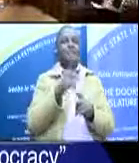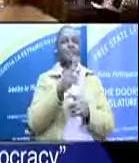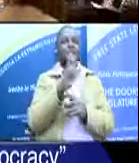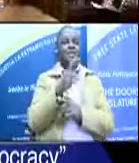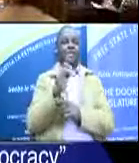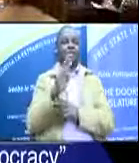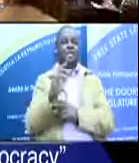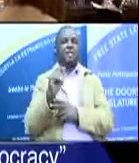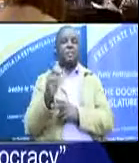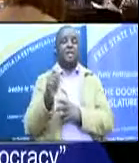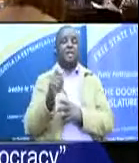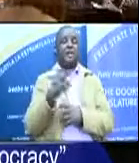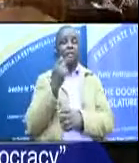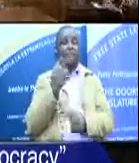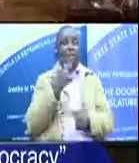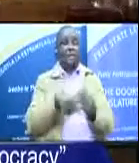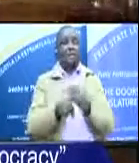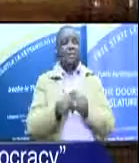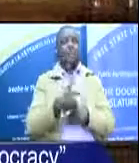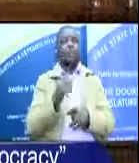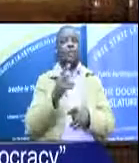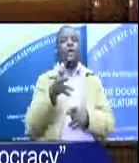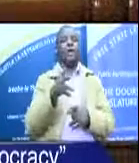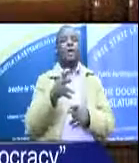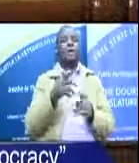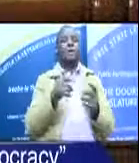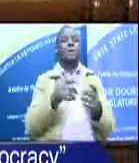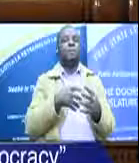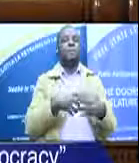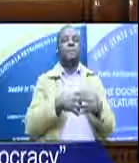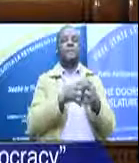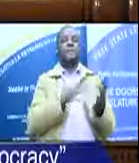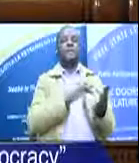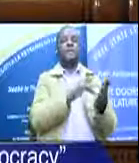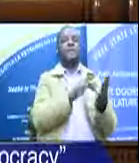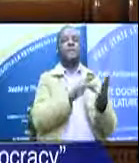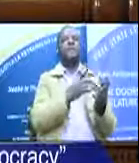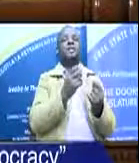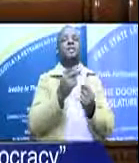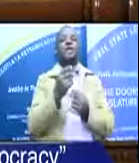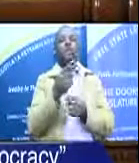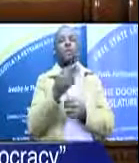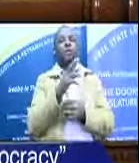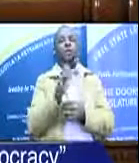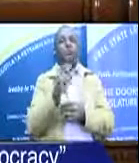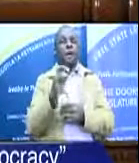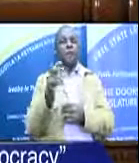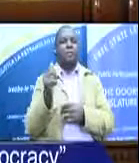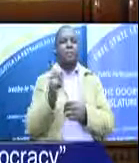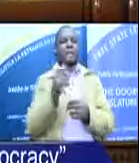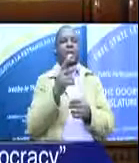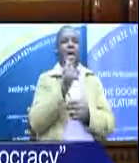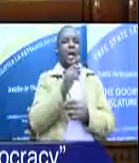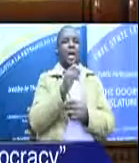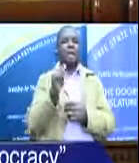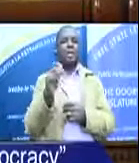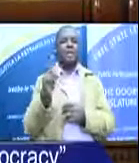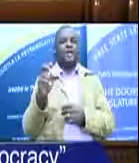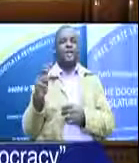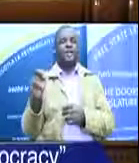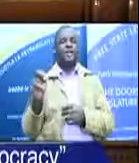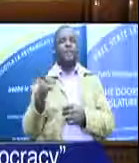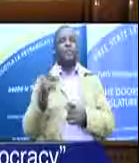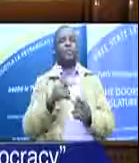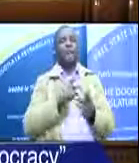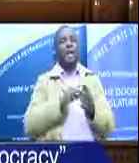this financial year, we will open new satellite stations in Hope House, Allen Ridge, and advertise posts for advanced